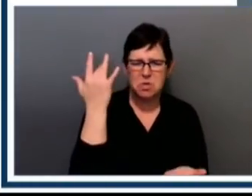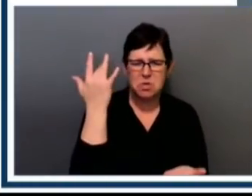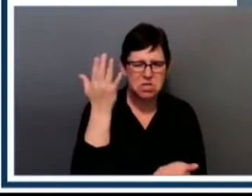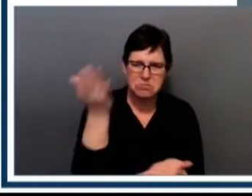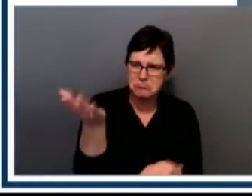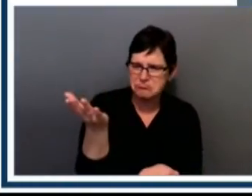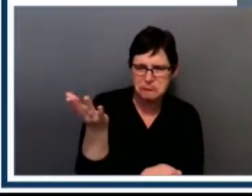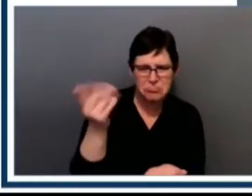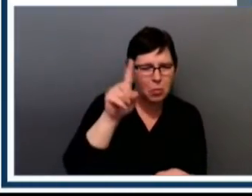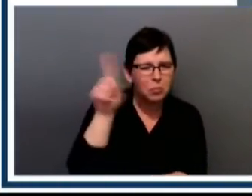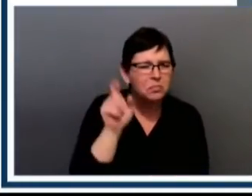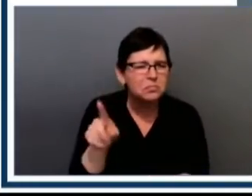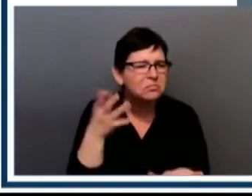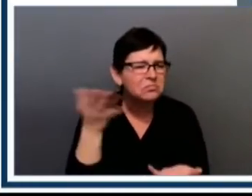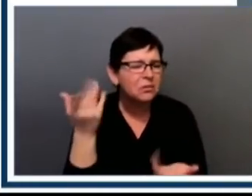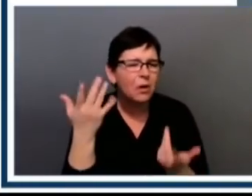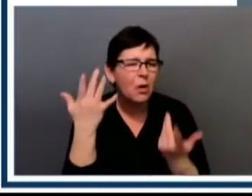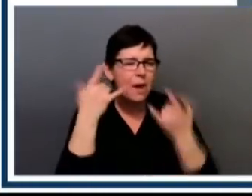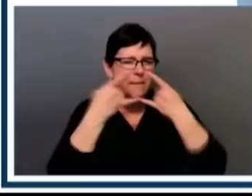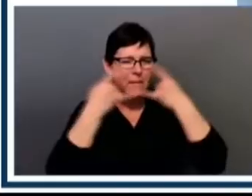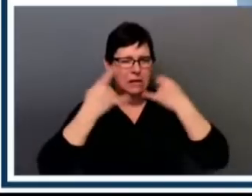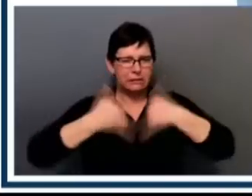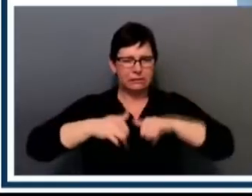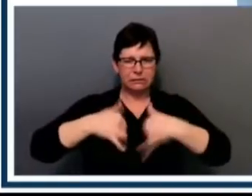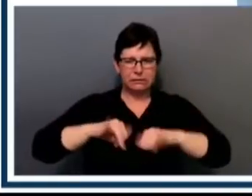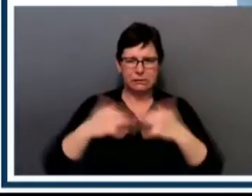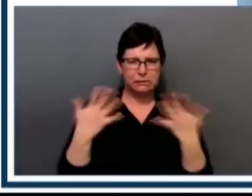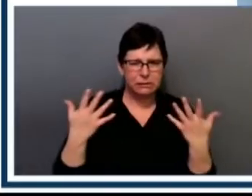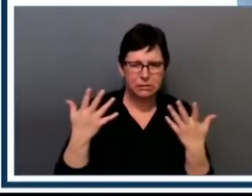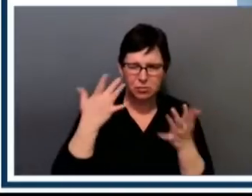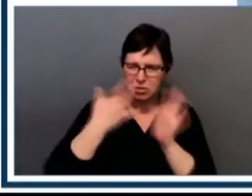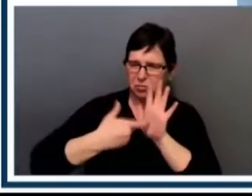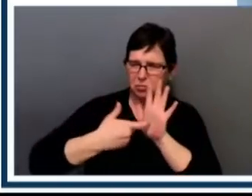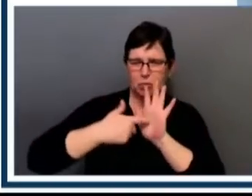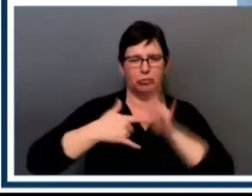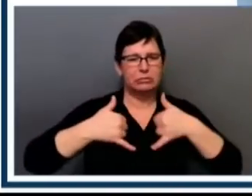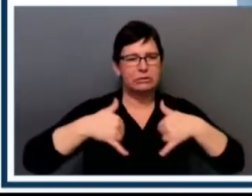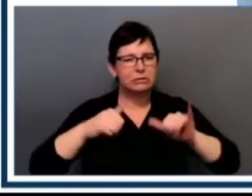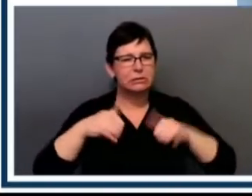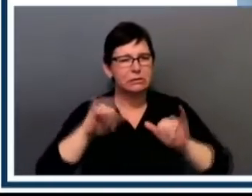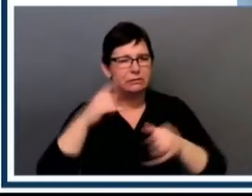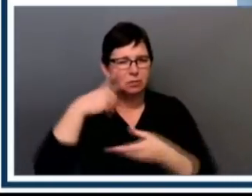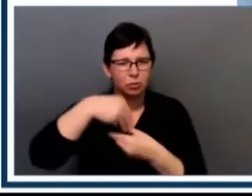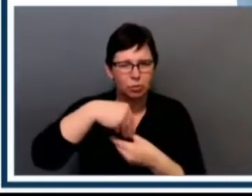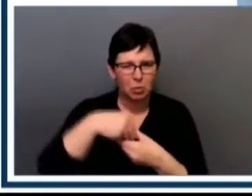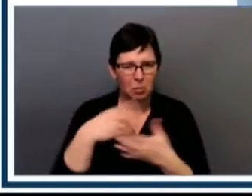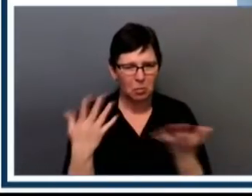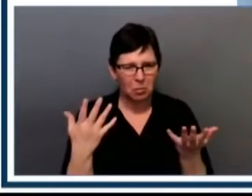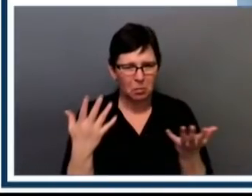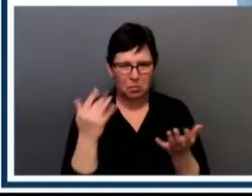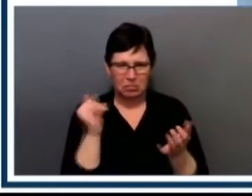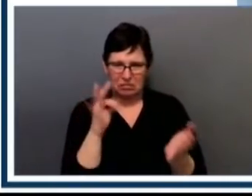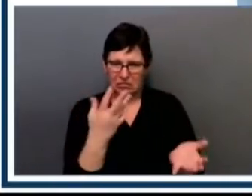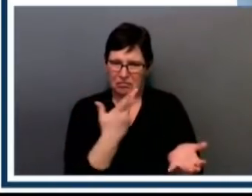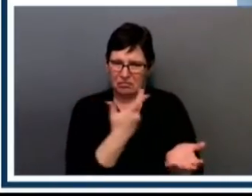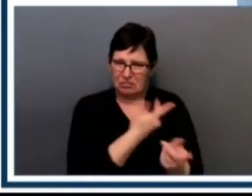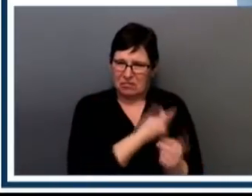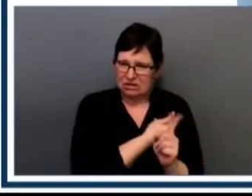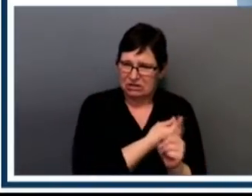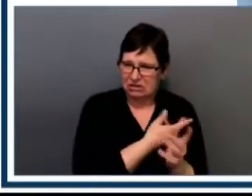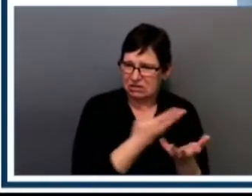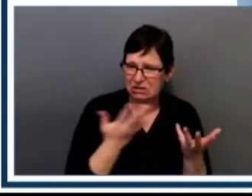with masks and the proof of vaccination, right? They kind of go hand in hand, yet we're dropping the proof of